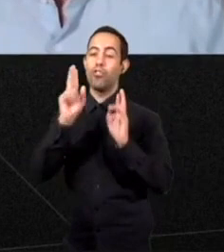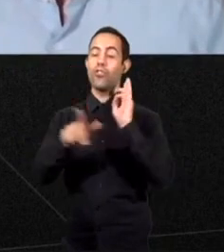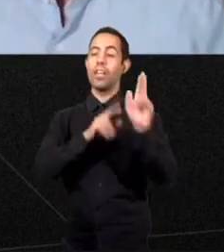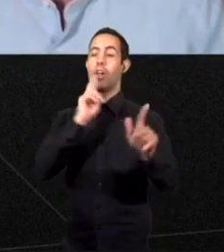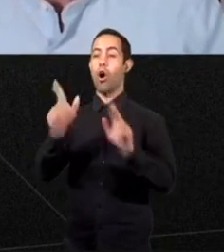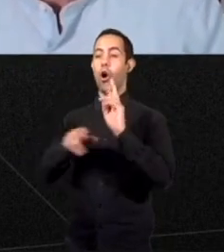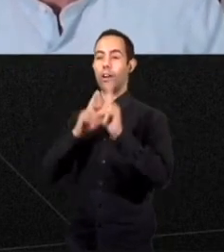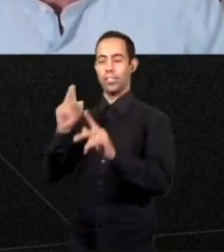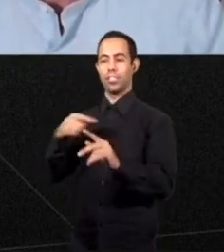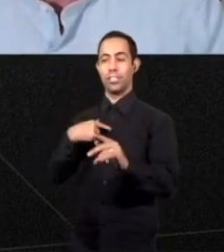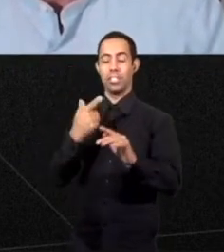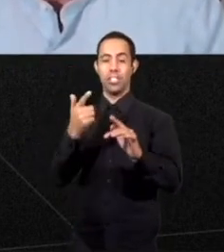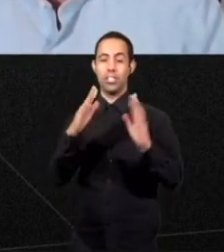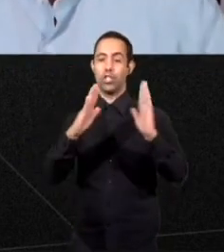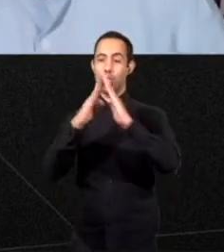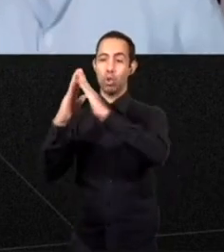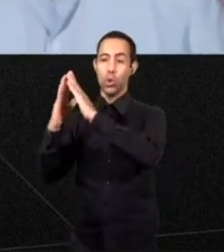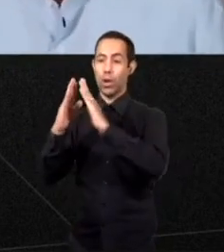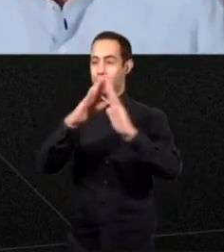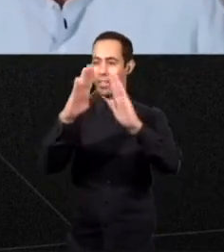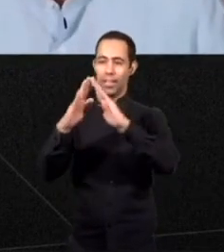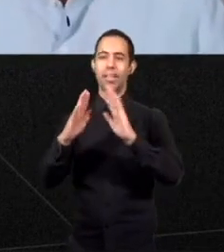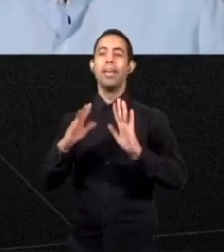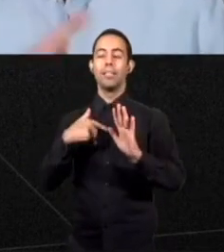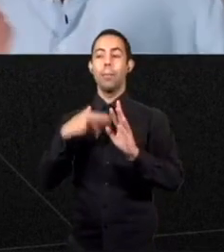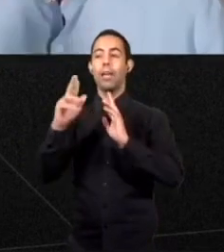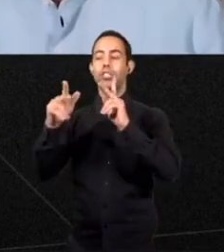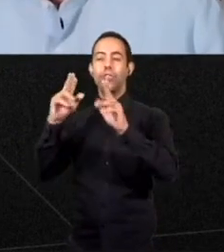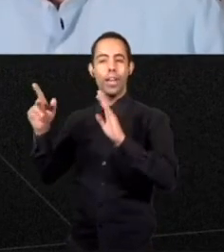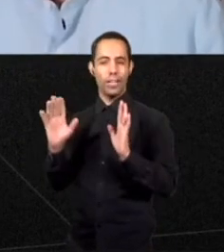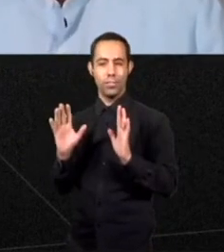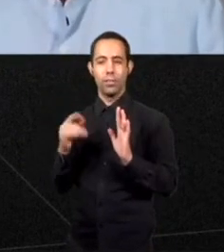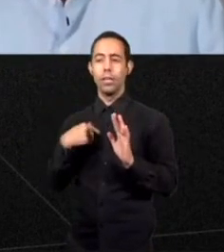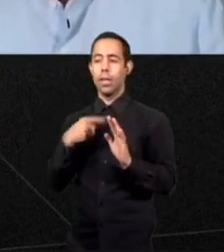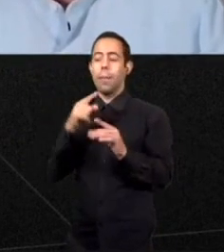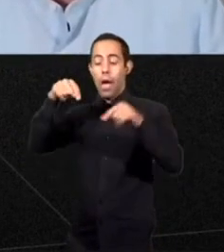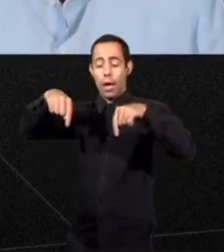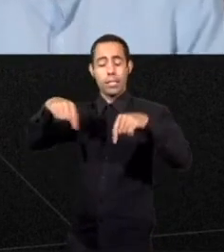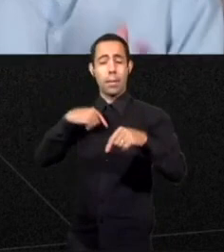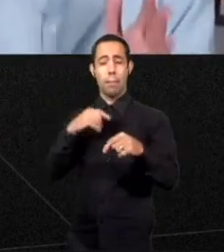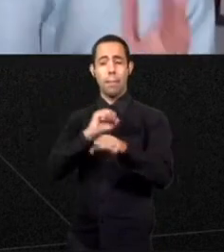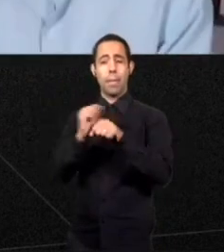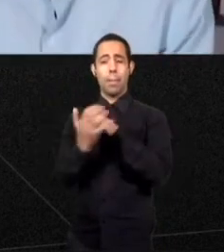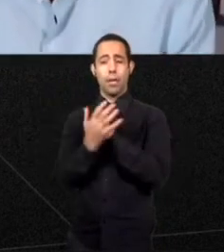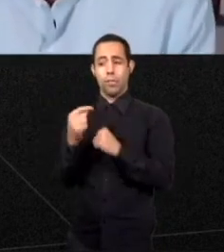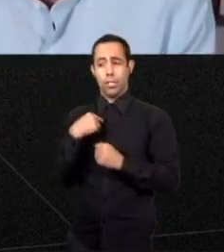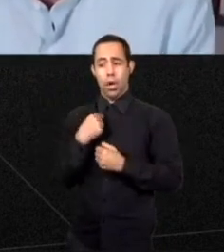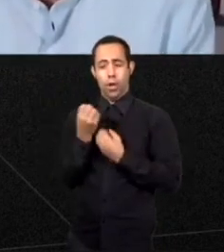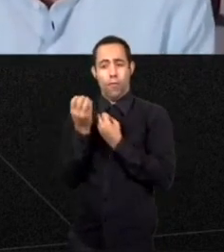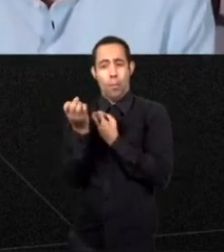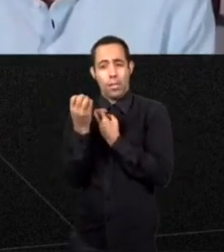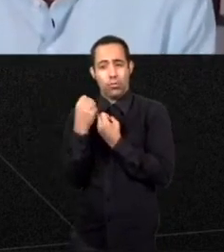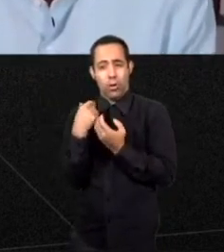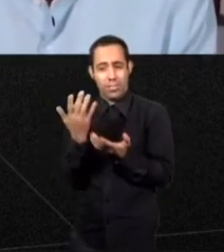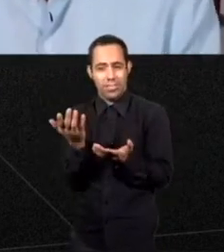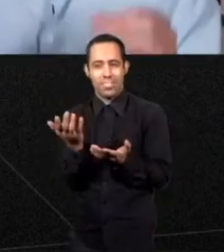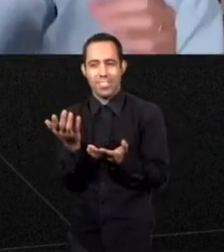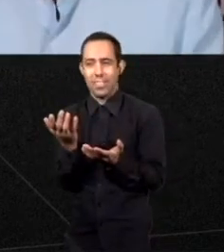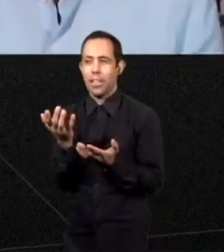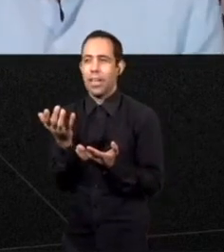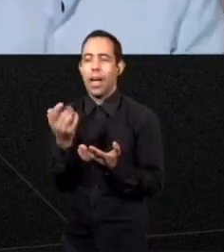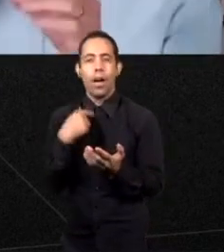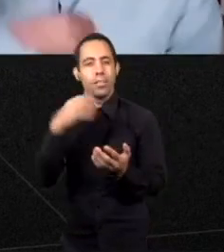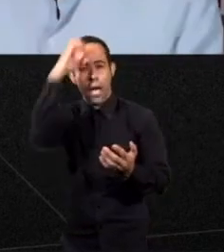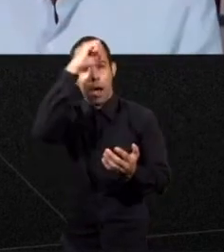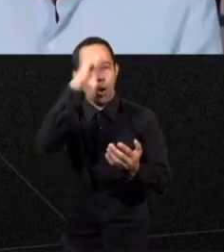authorities, organizations. Like in this pandemic, you collect information on the citizens. It shouldn't be the police.